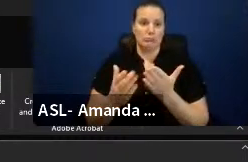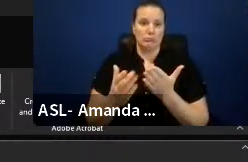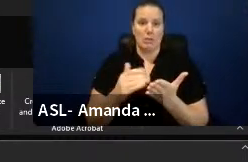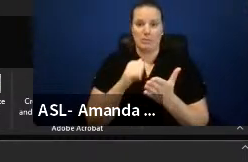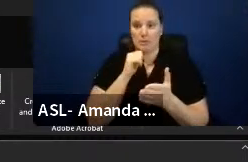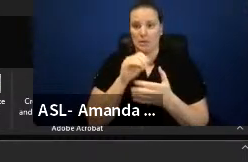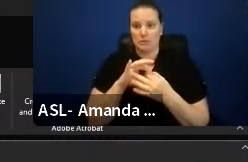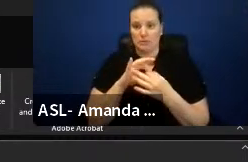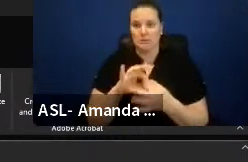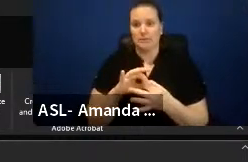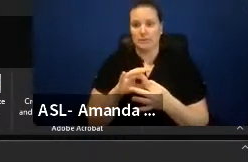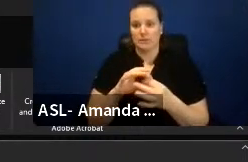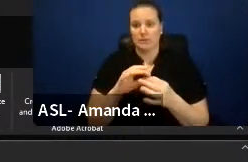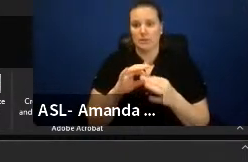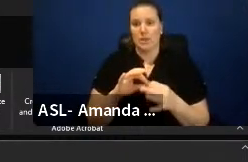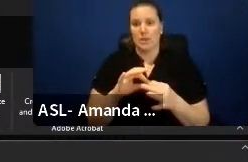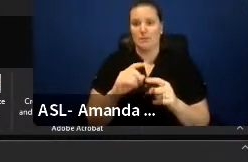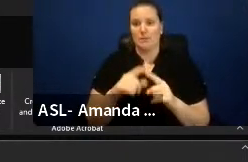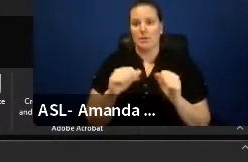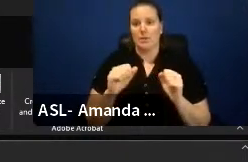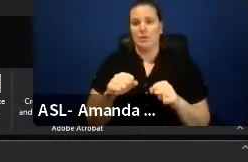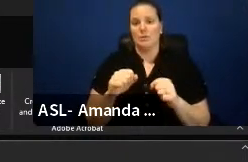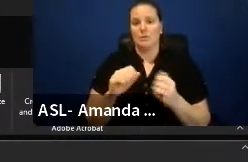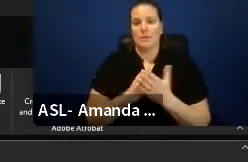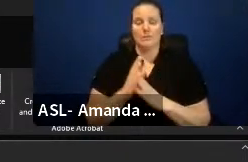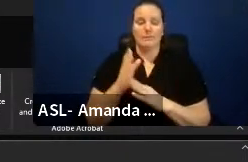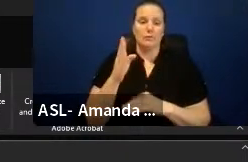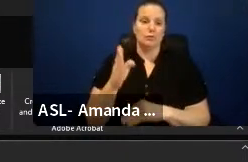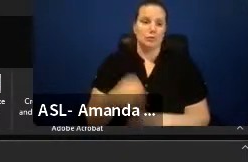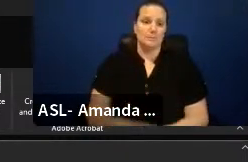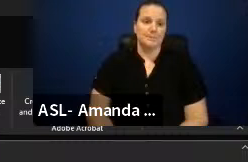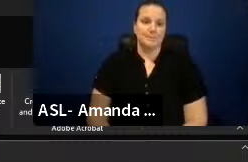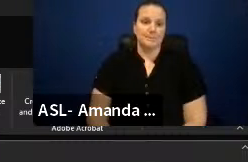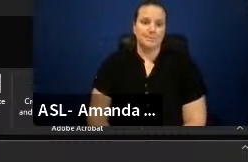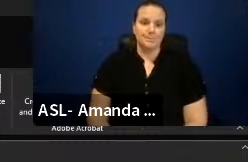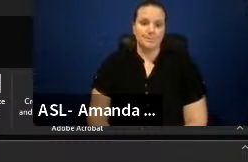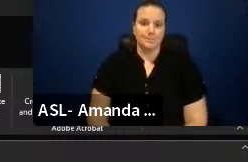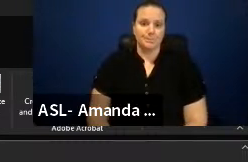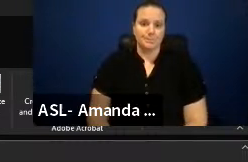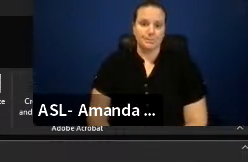specifically relate, but it could come in the future.